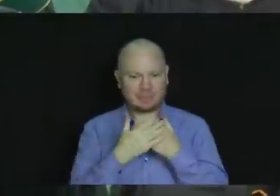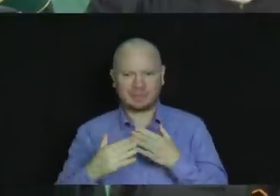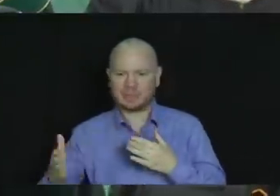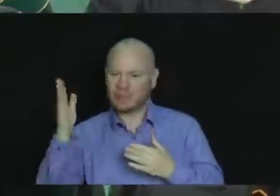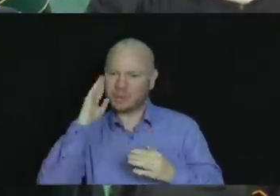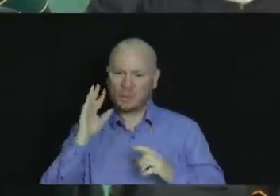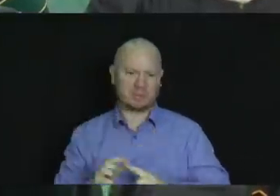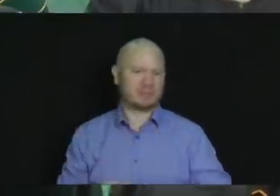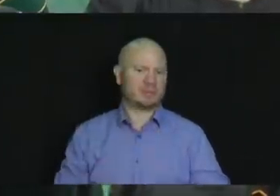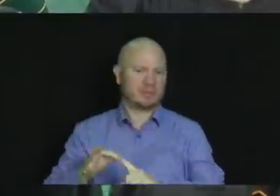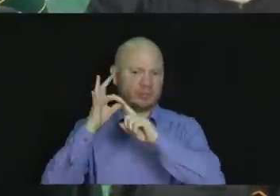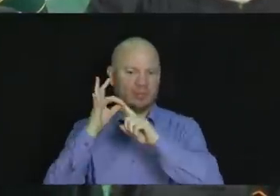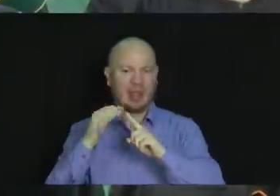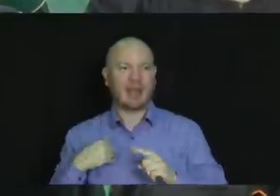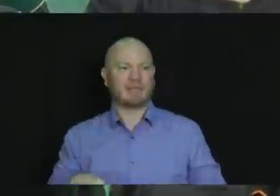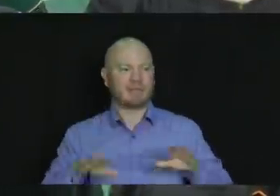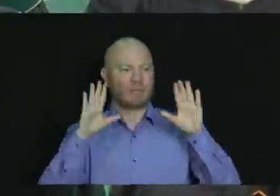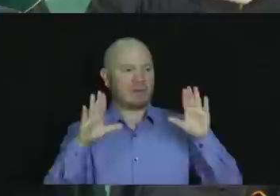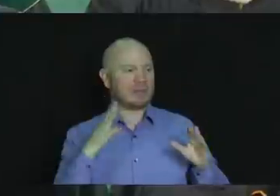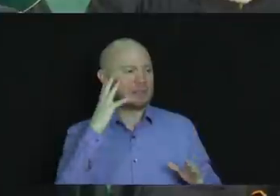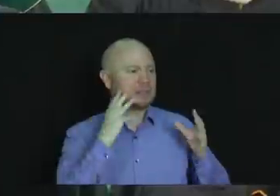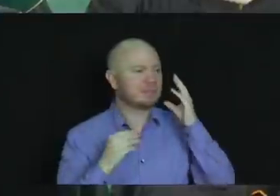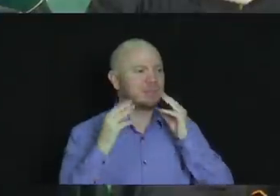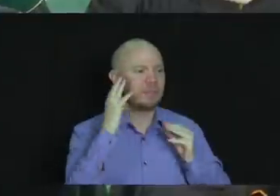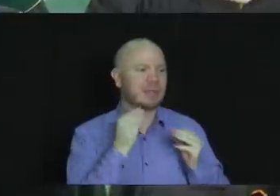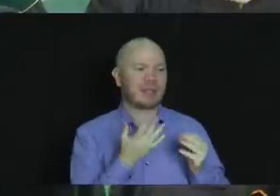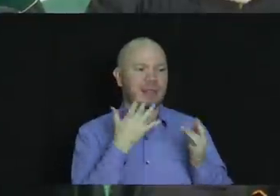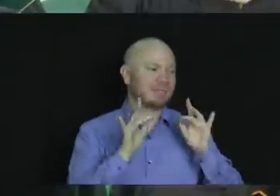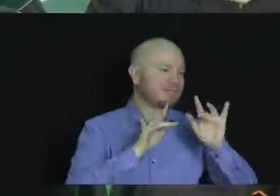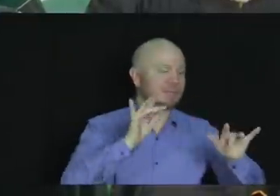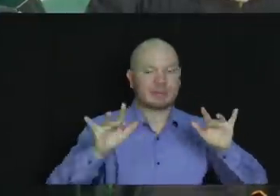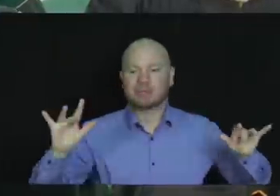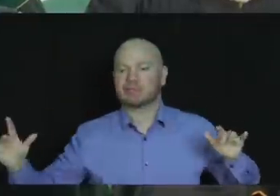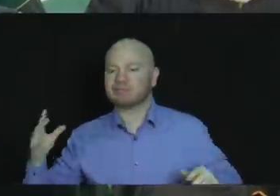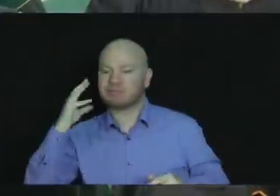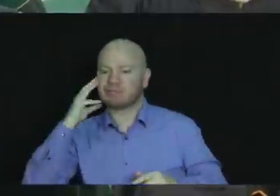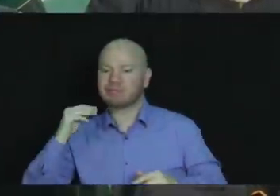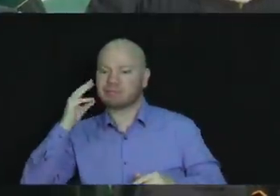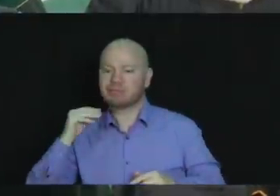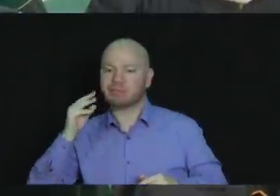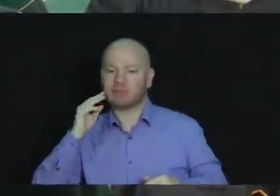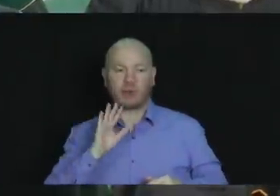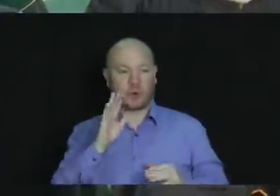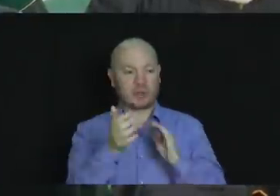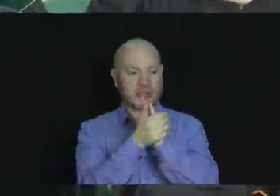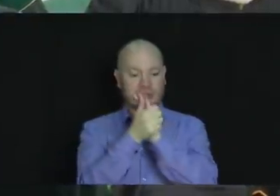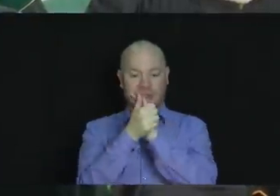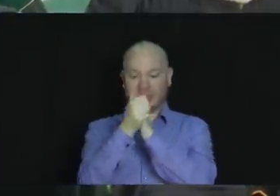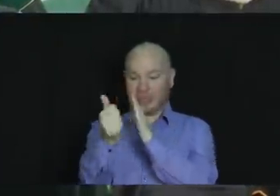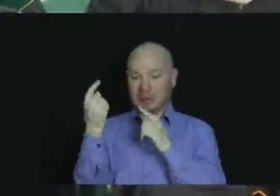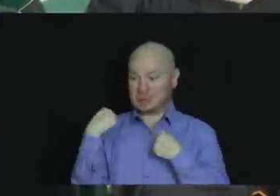vast experiences, you've developed skills that you never imagined necessary.